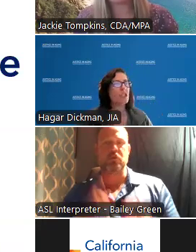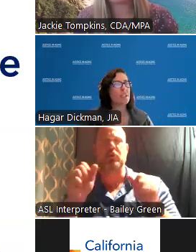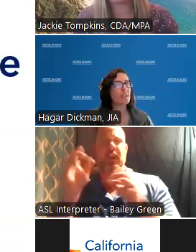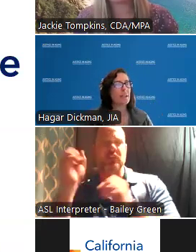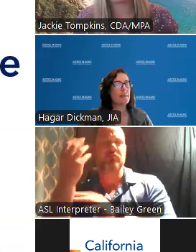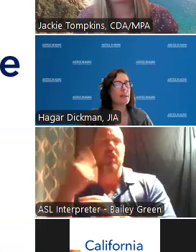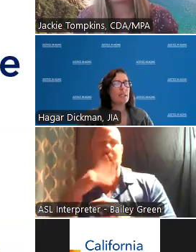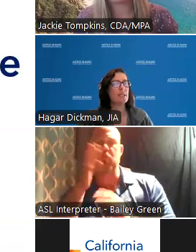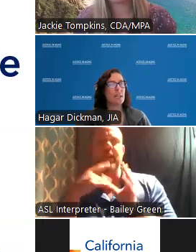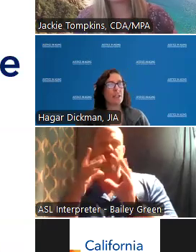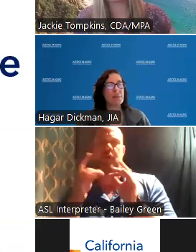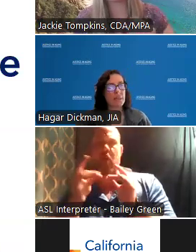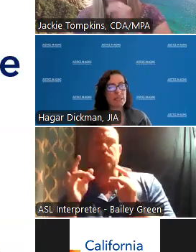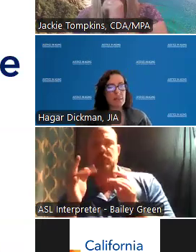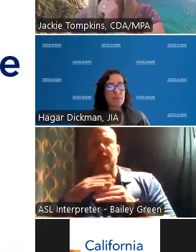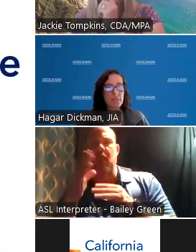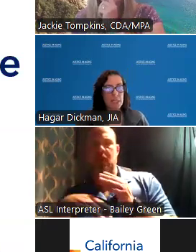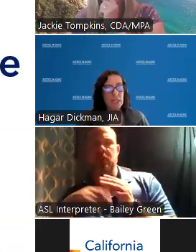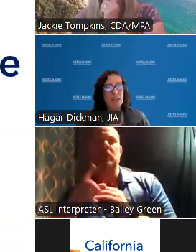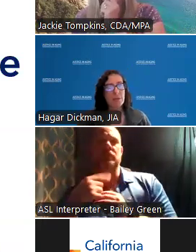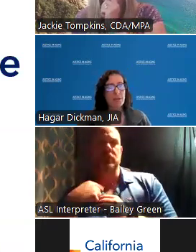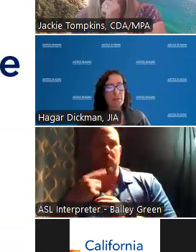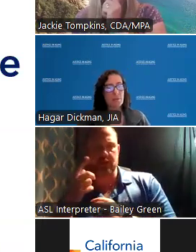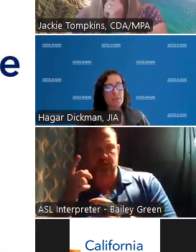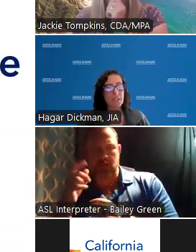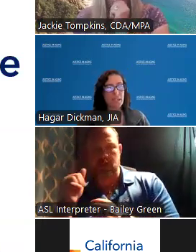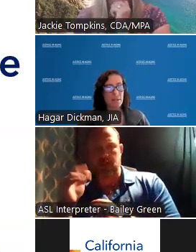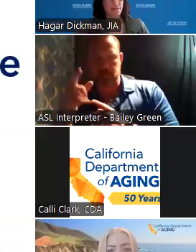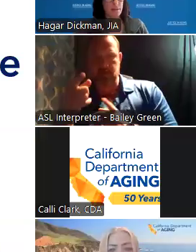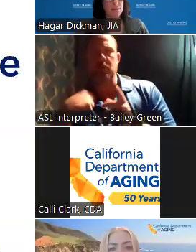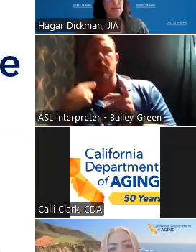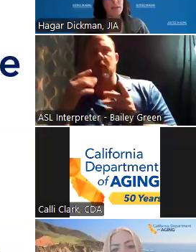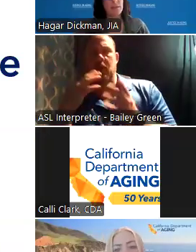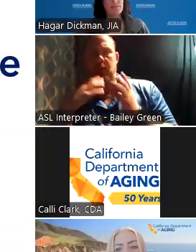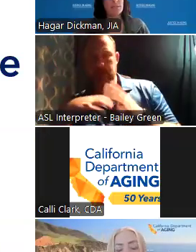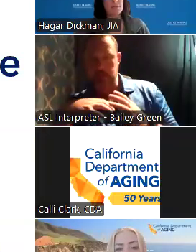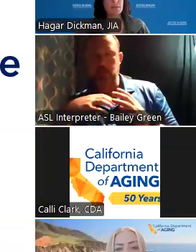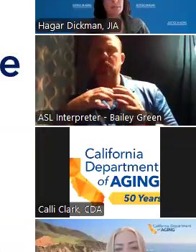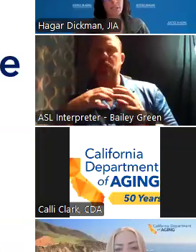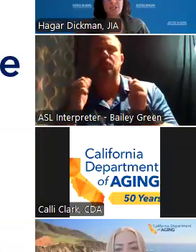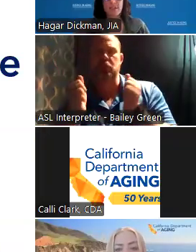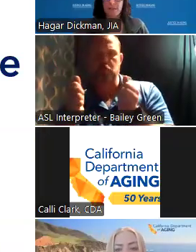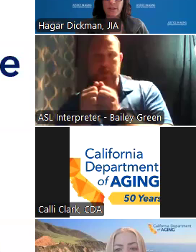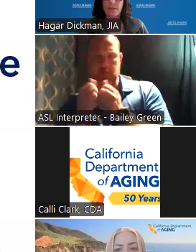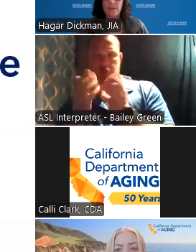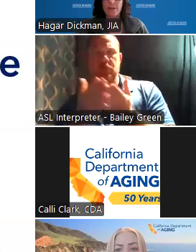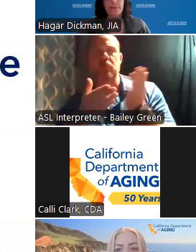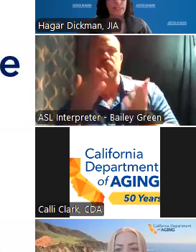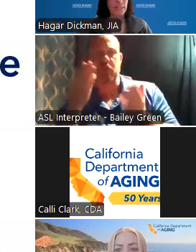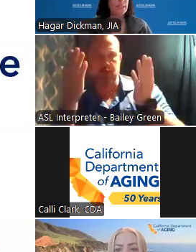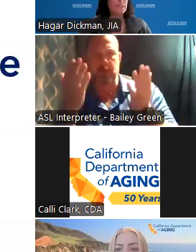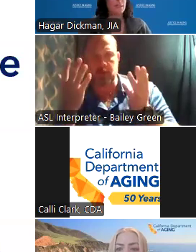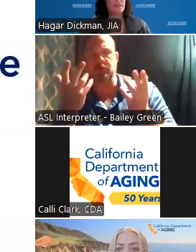think we just, as the HCBS subcommittee, we had put together some recommendations that fall into